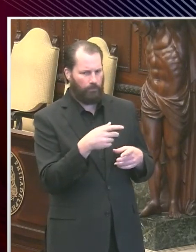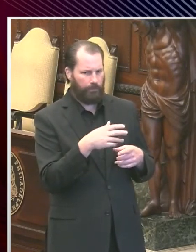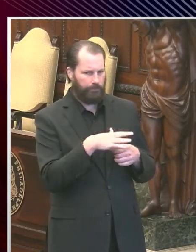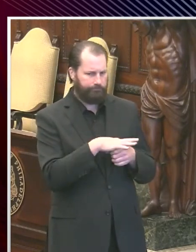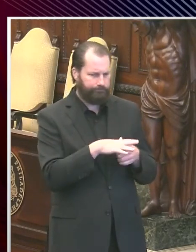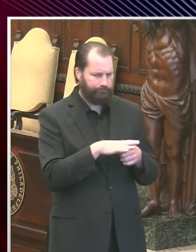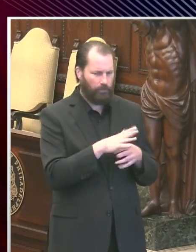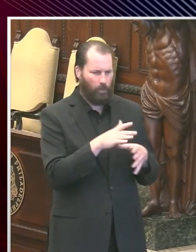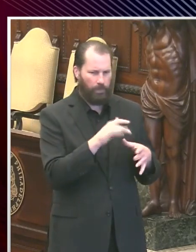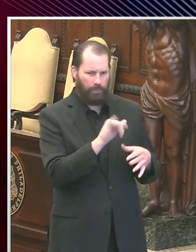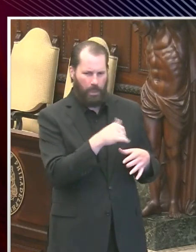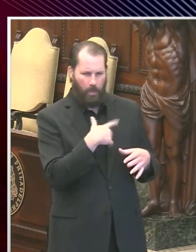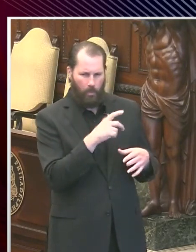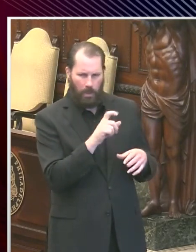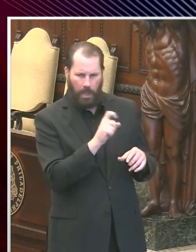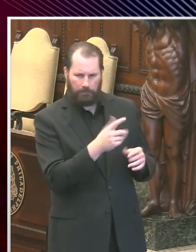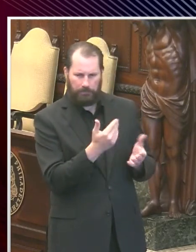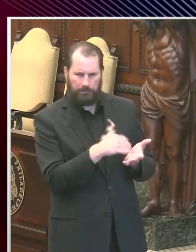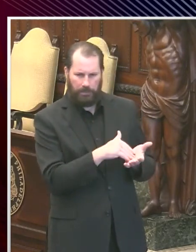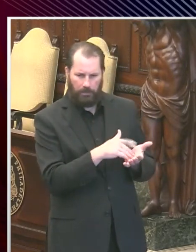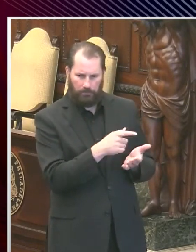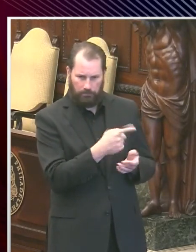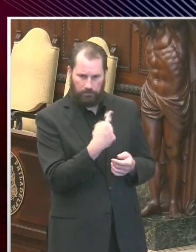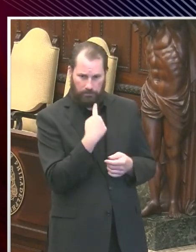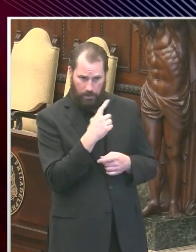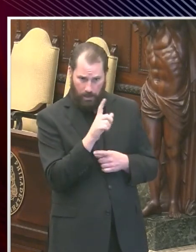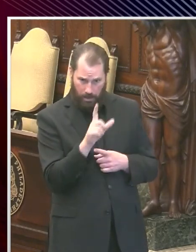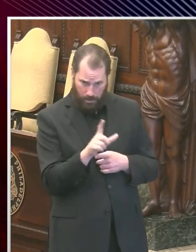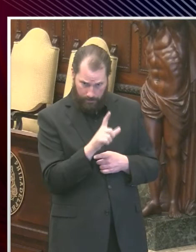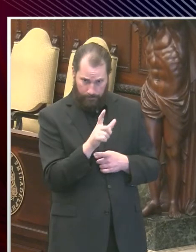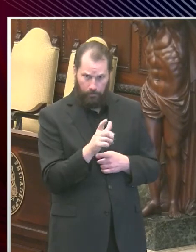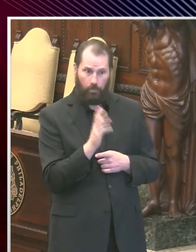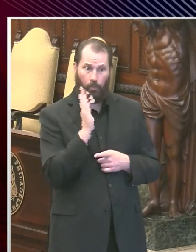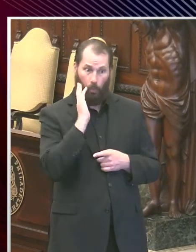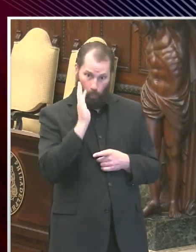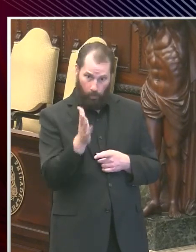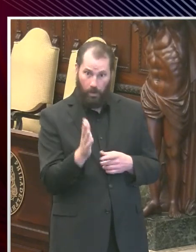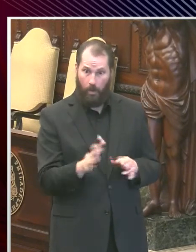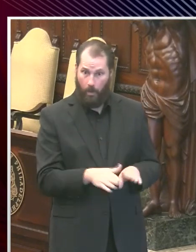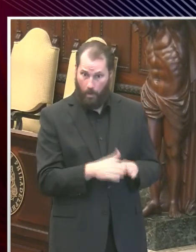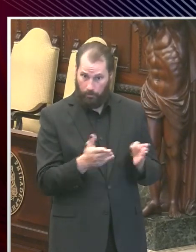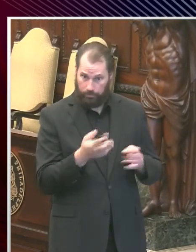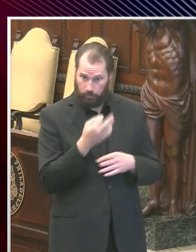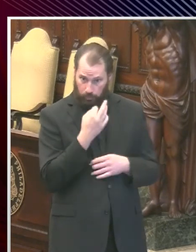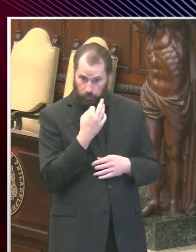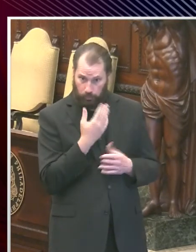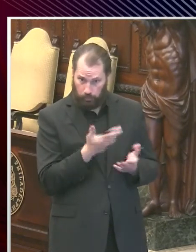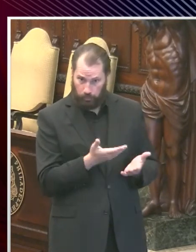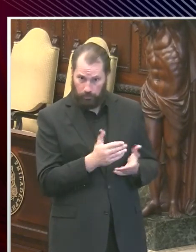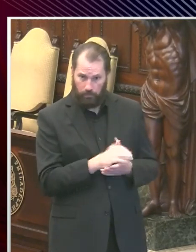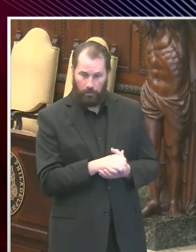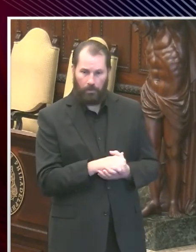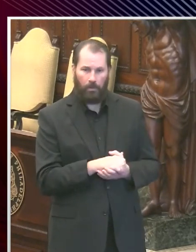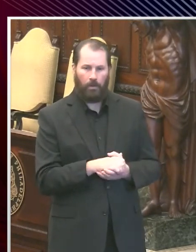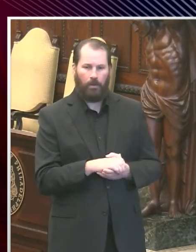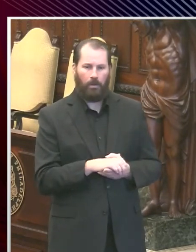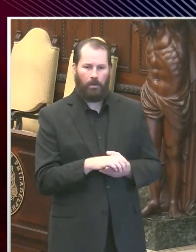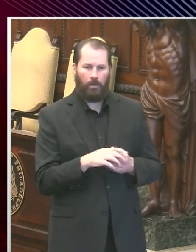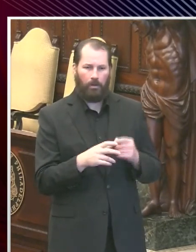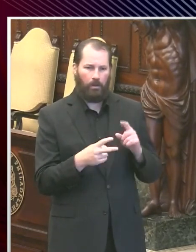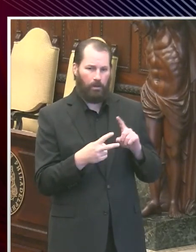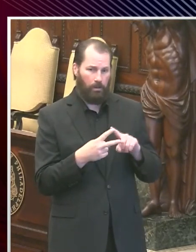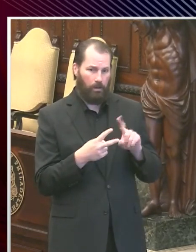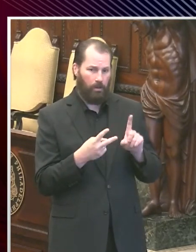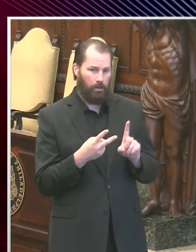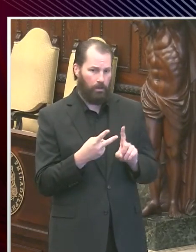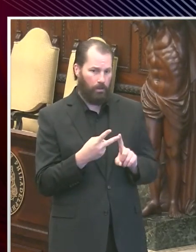said libraries are scheduled to open soon. I think. I just want to know, basically, where it's supposed to be an unusually hot